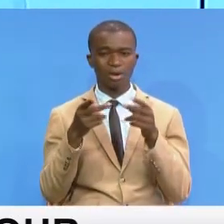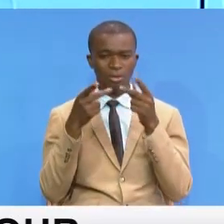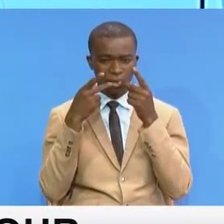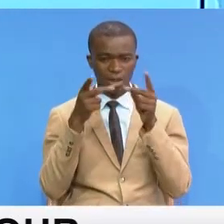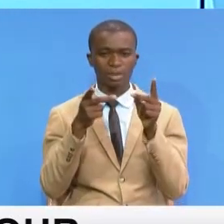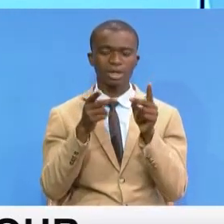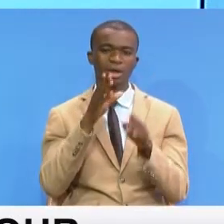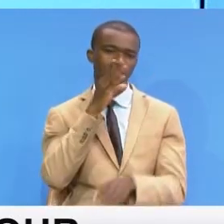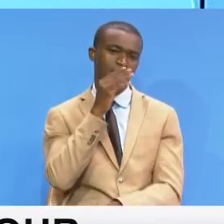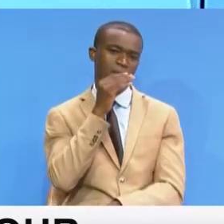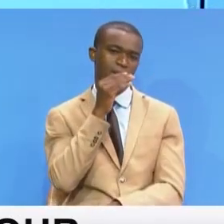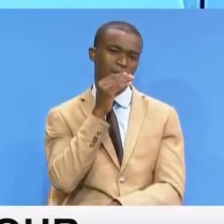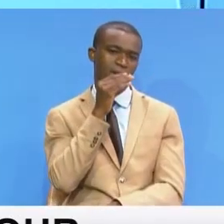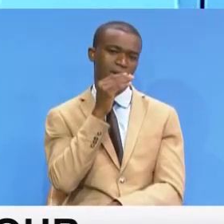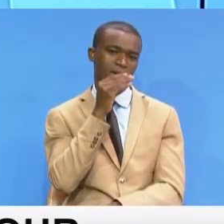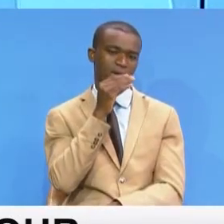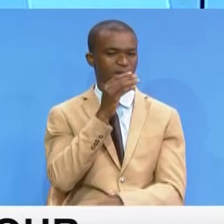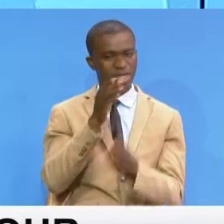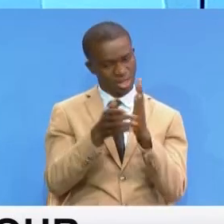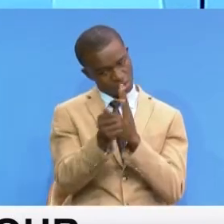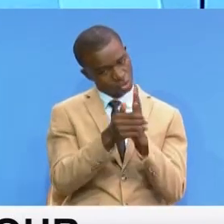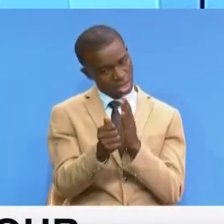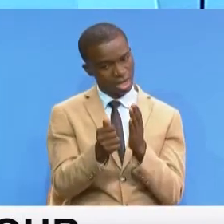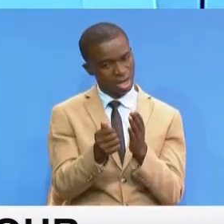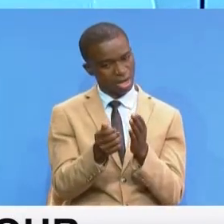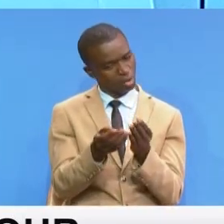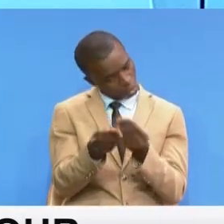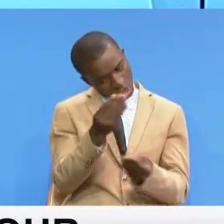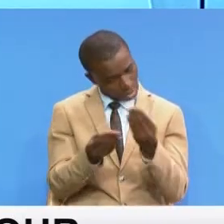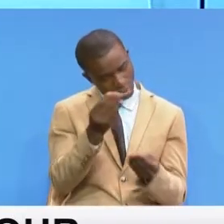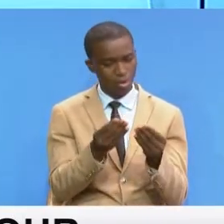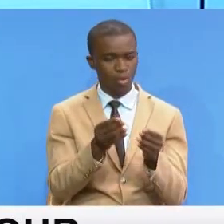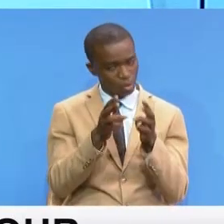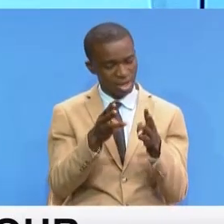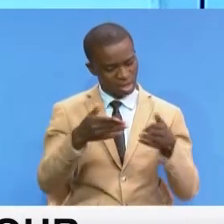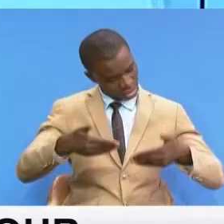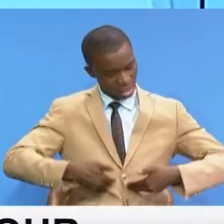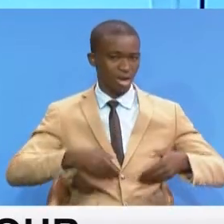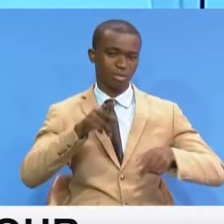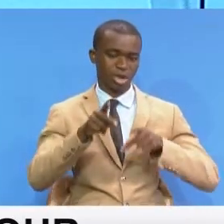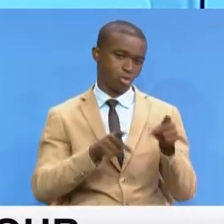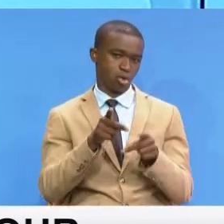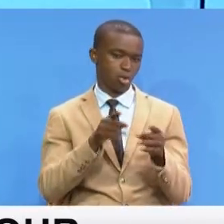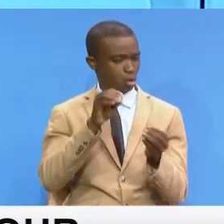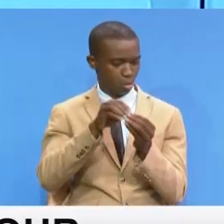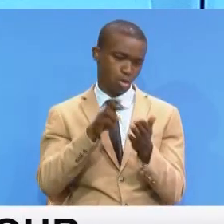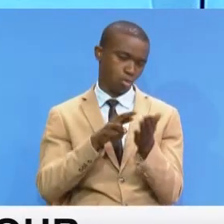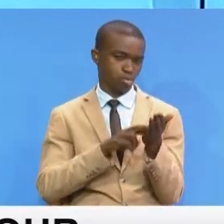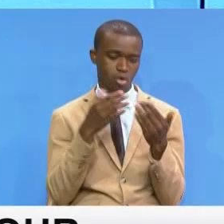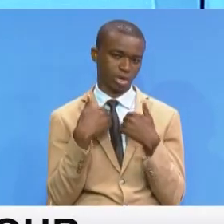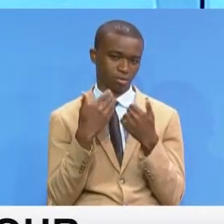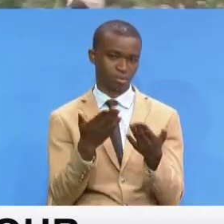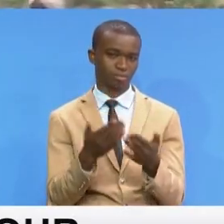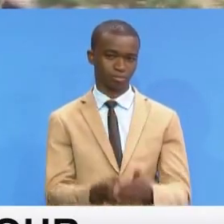skills with persuasive arguments among young people. Jolwe Hajinene has more in the following